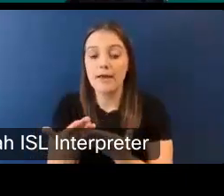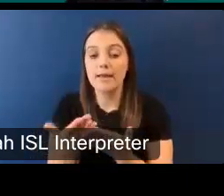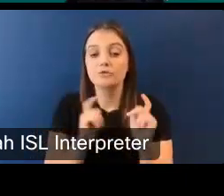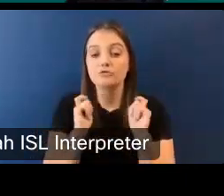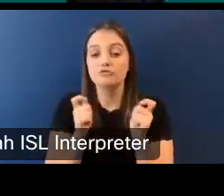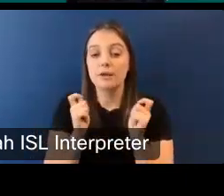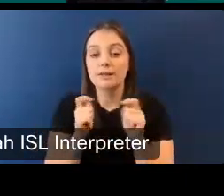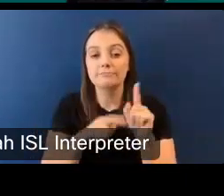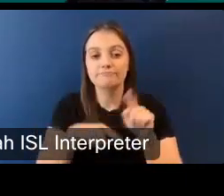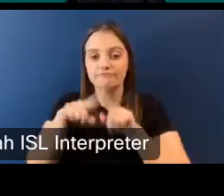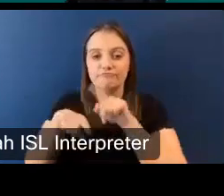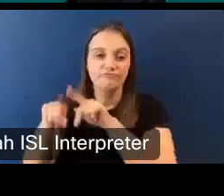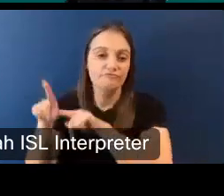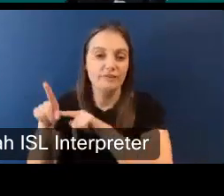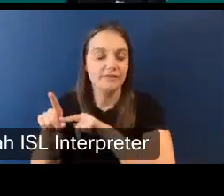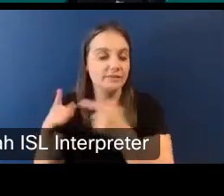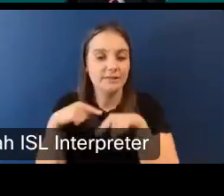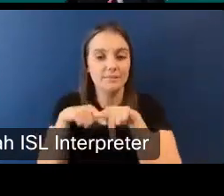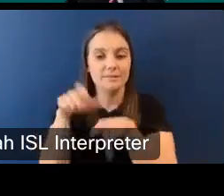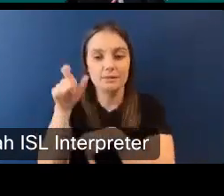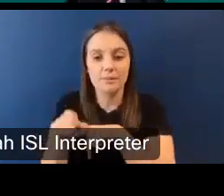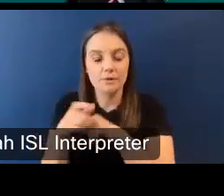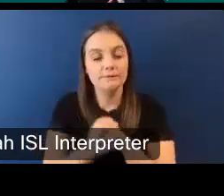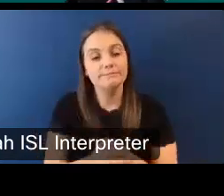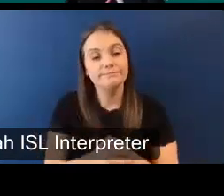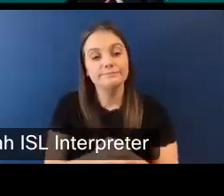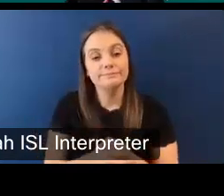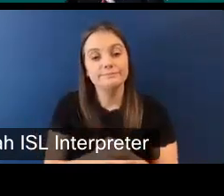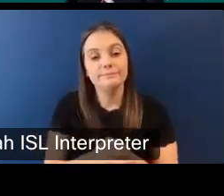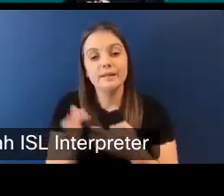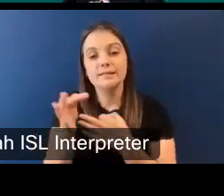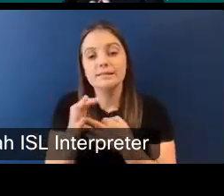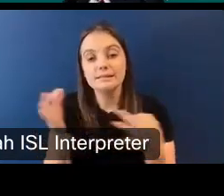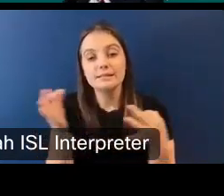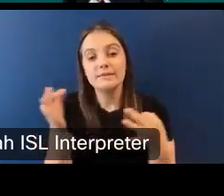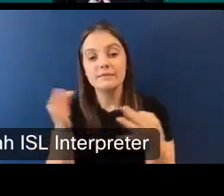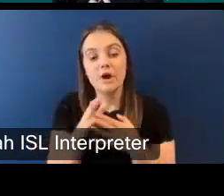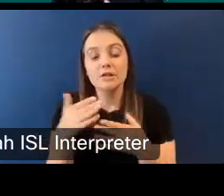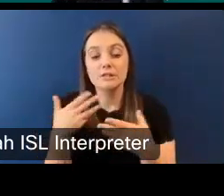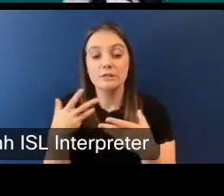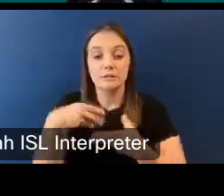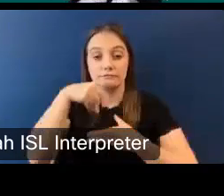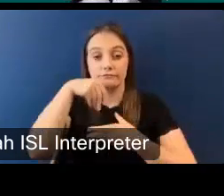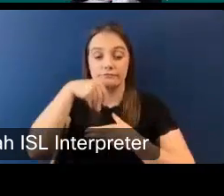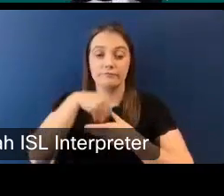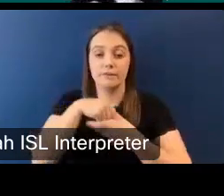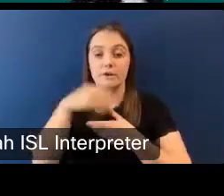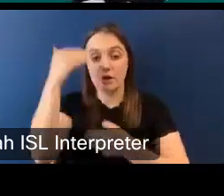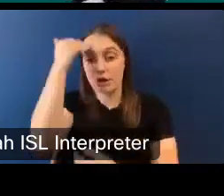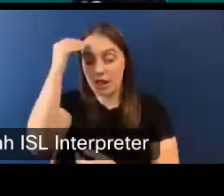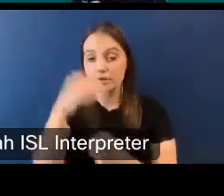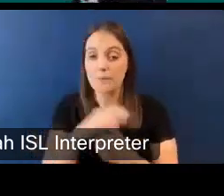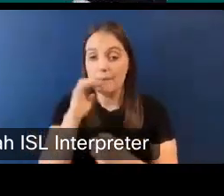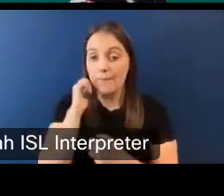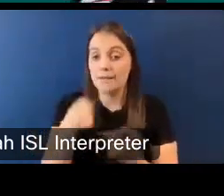amongst individuals. And then the last thing that we learned was about that safeguarding of in-house knowledge, which I suppose, due to the nature of our health